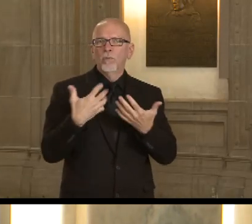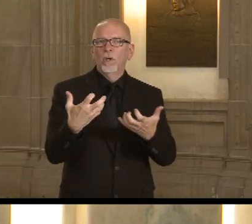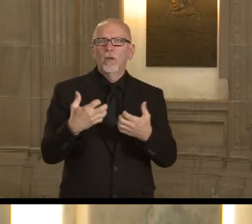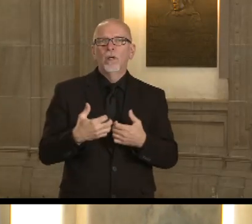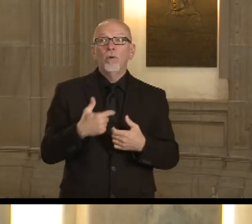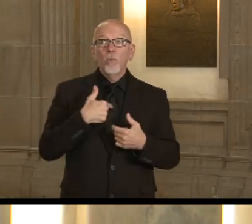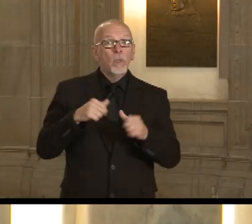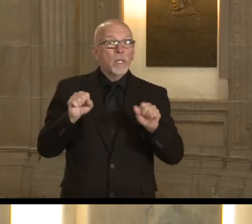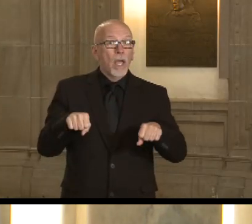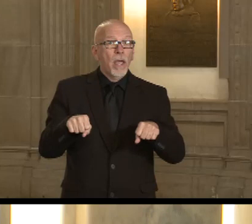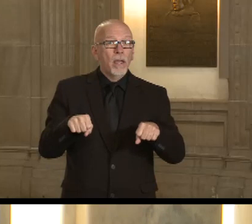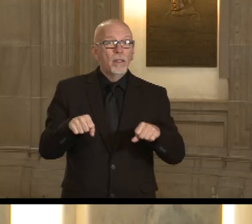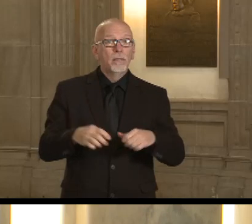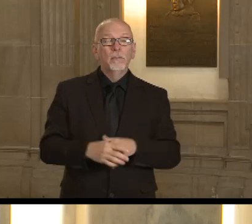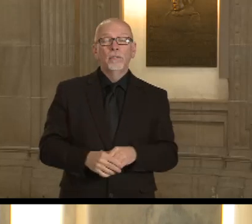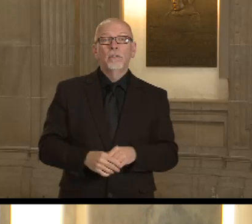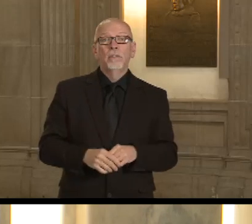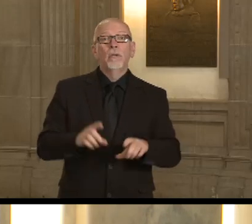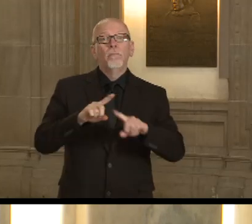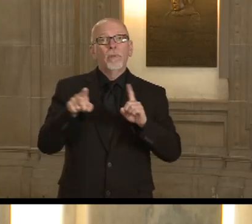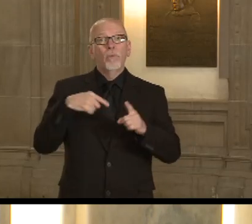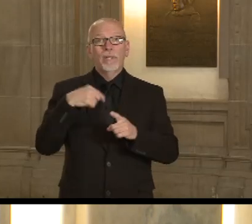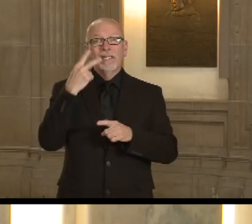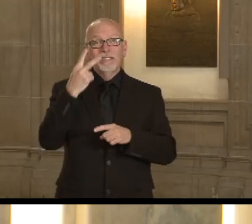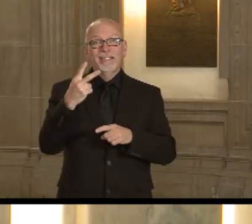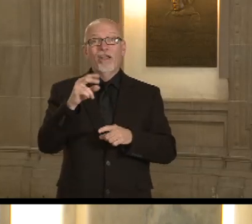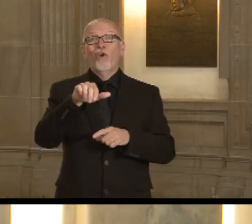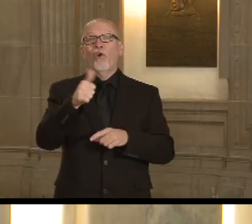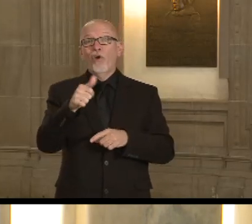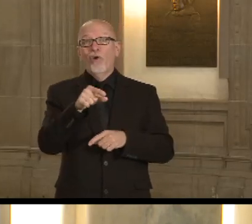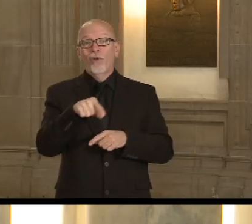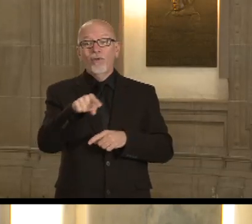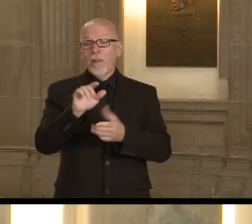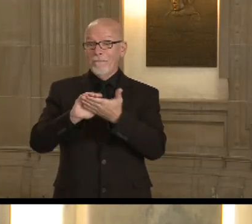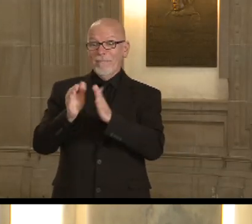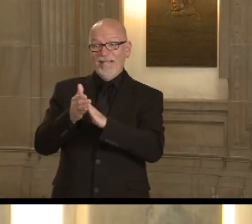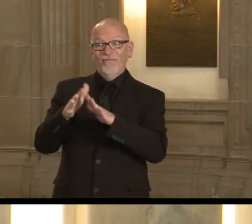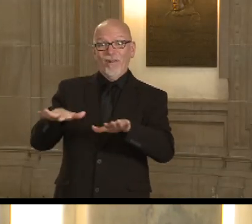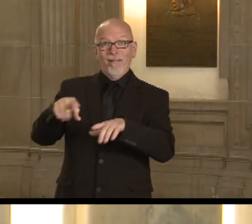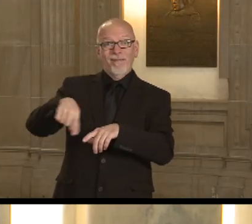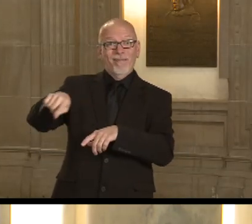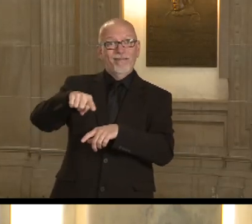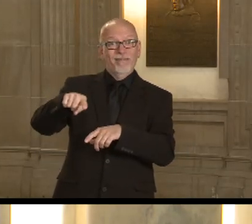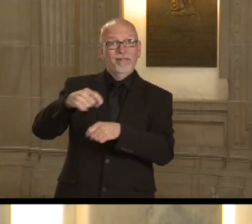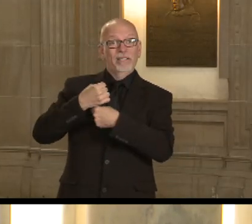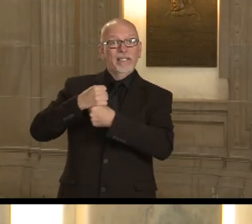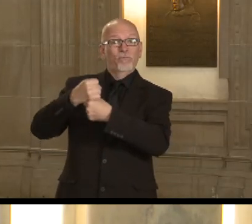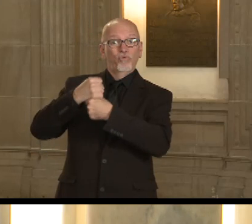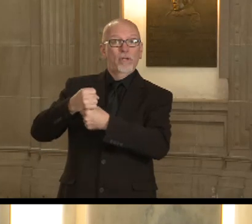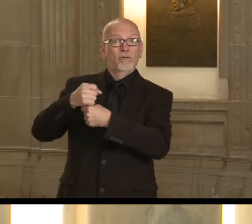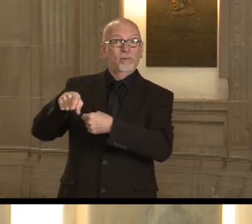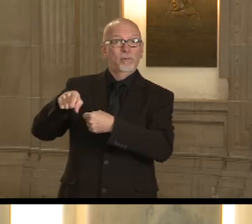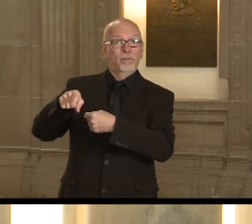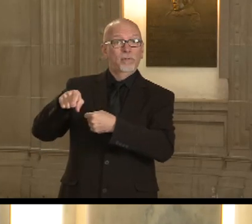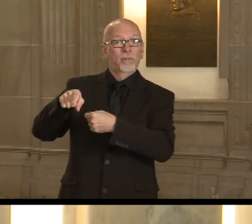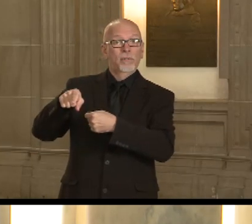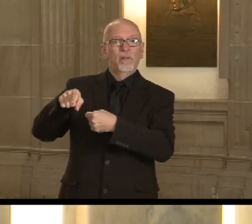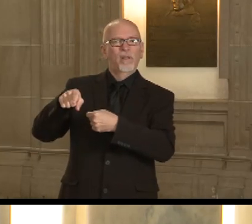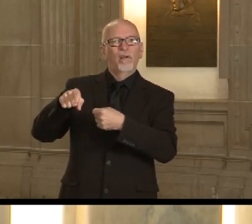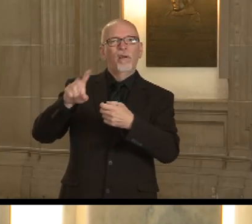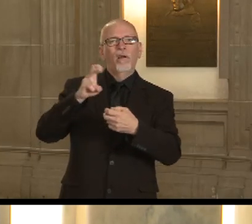we can do this. But we are seeing those peaceful demonstrations get